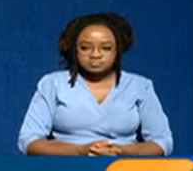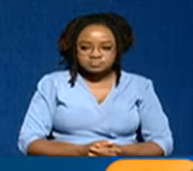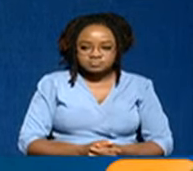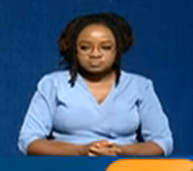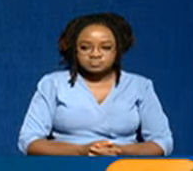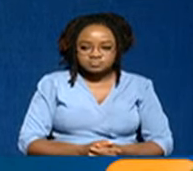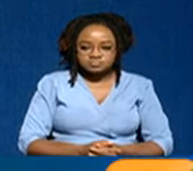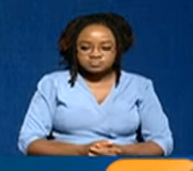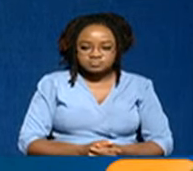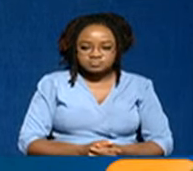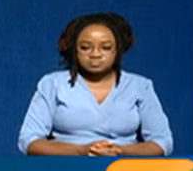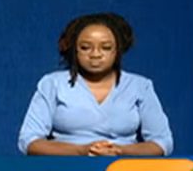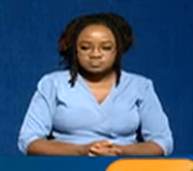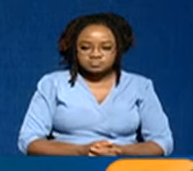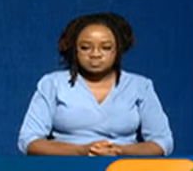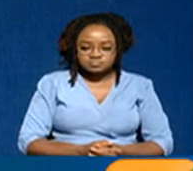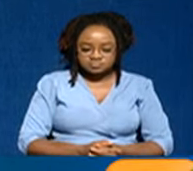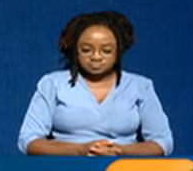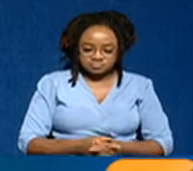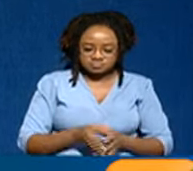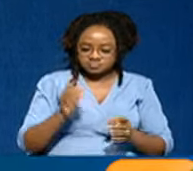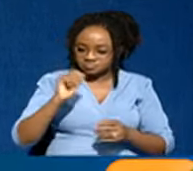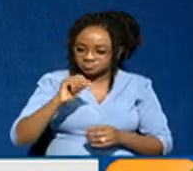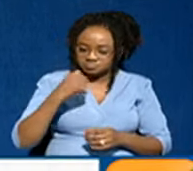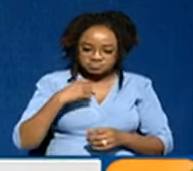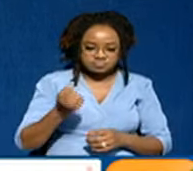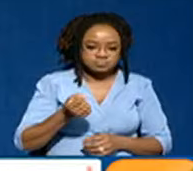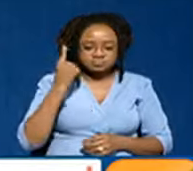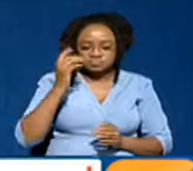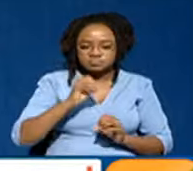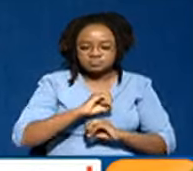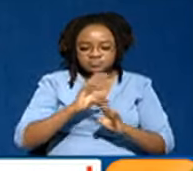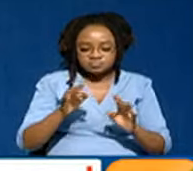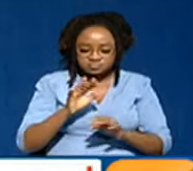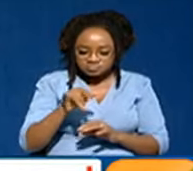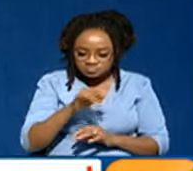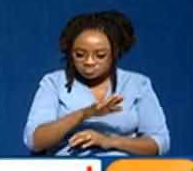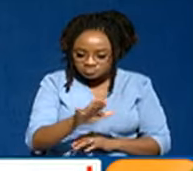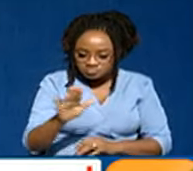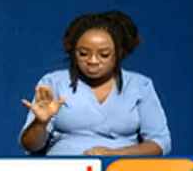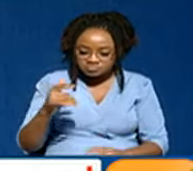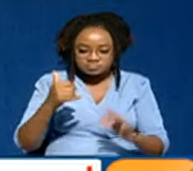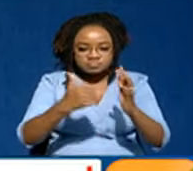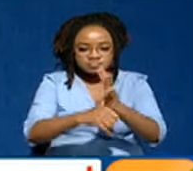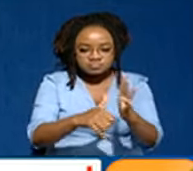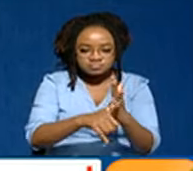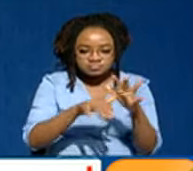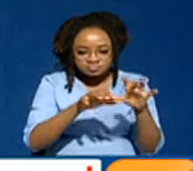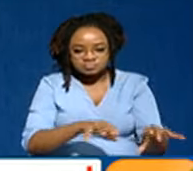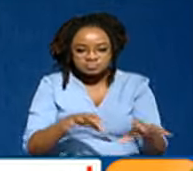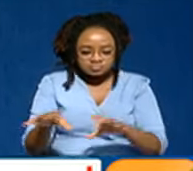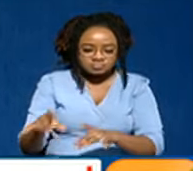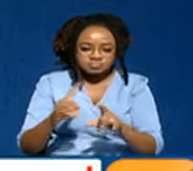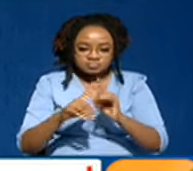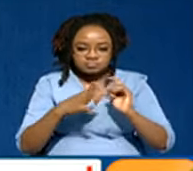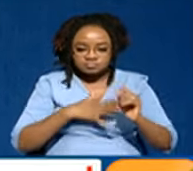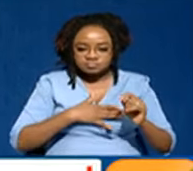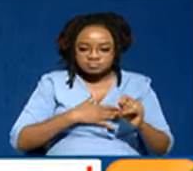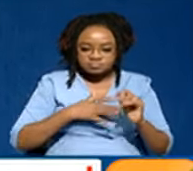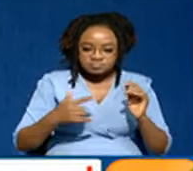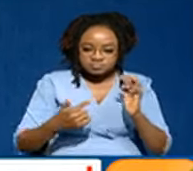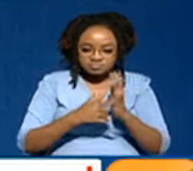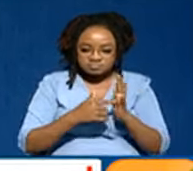the union leaders and the members are coming from. I fully understand. Yeah. What I'd like to say is